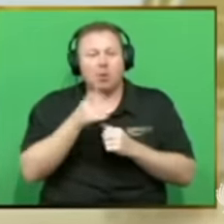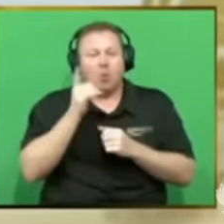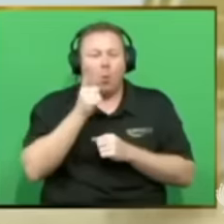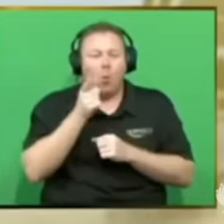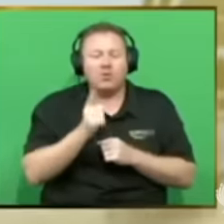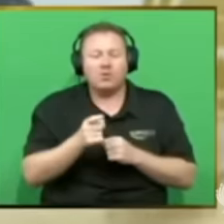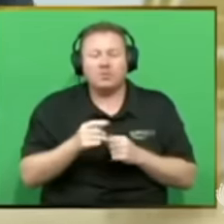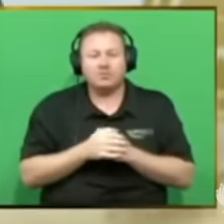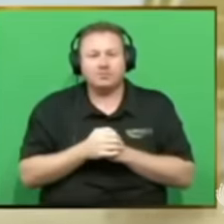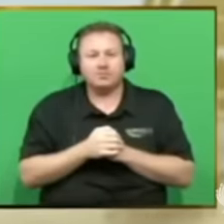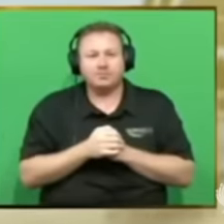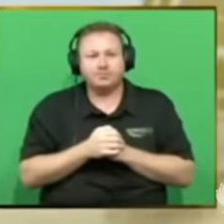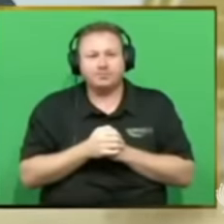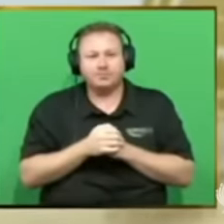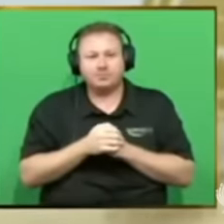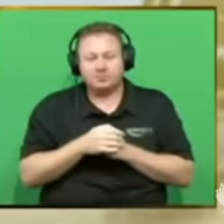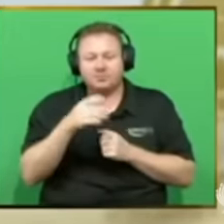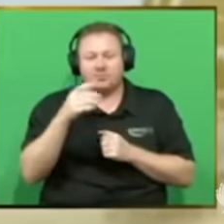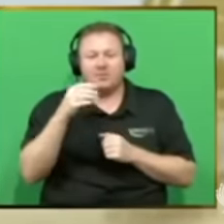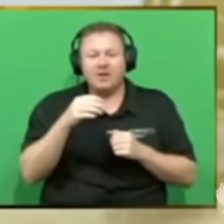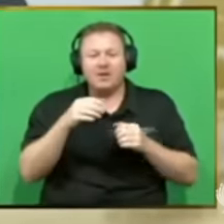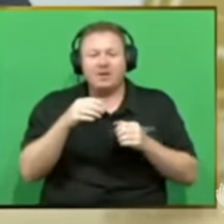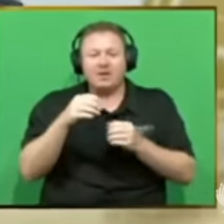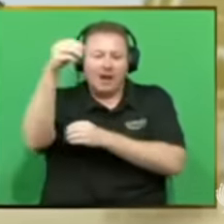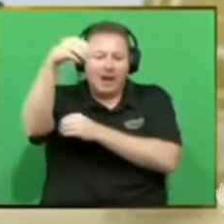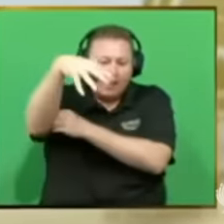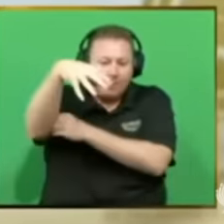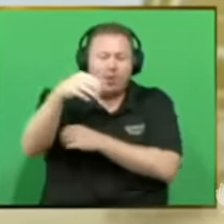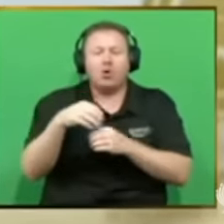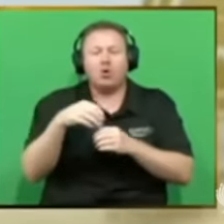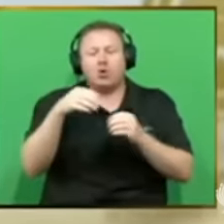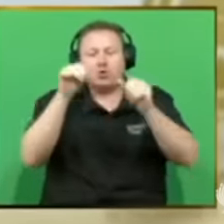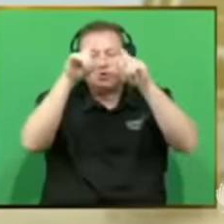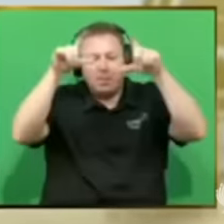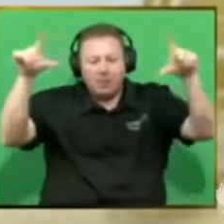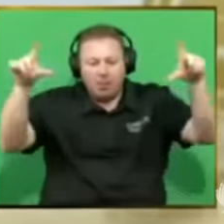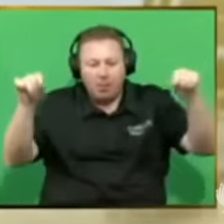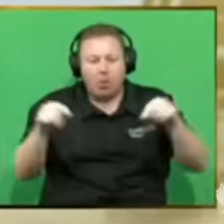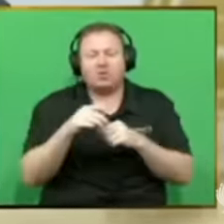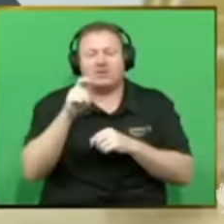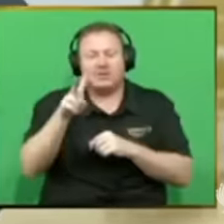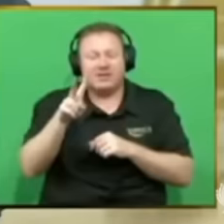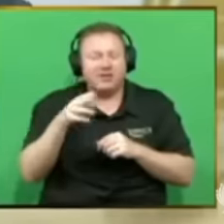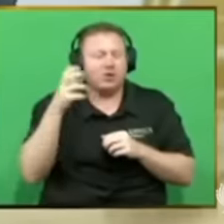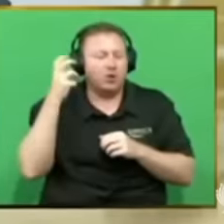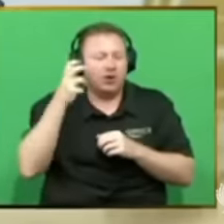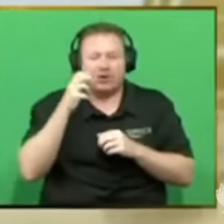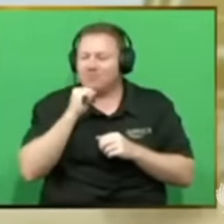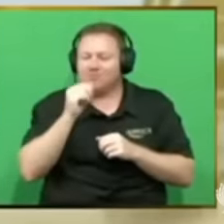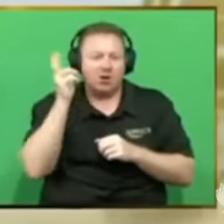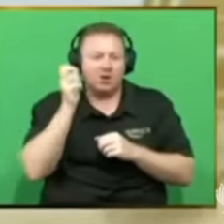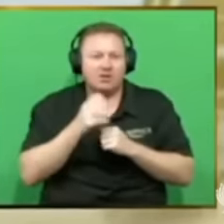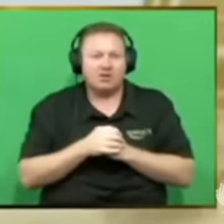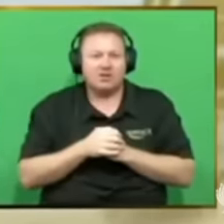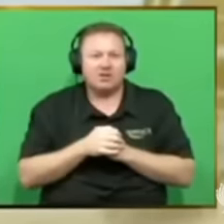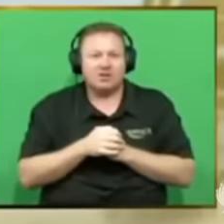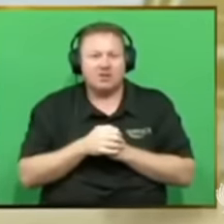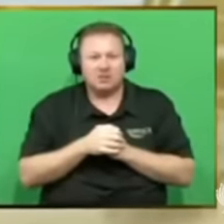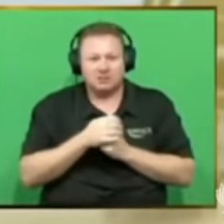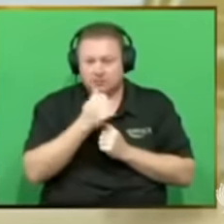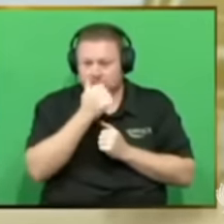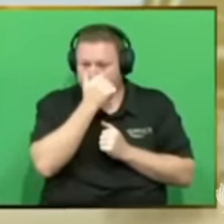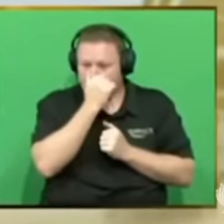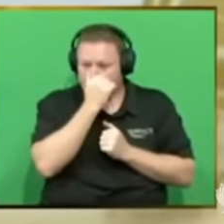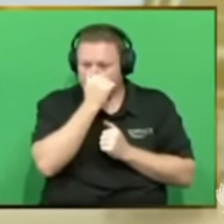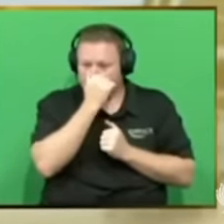on billboards, on TV and on radio, but they did not listen properly. Now those chickens that grew up at